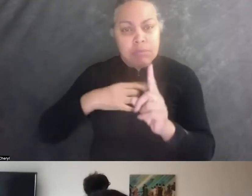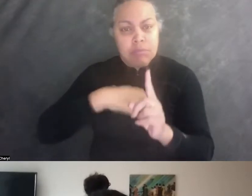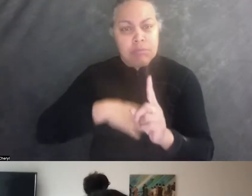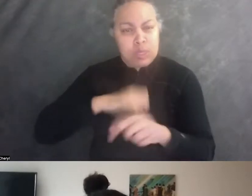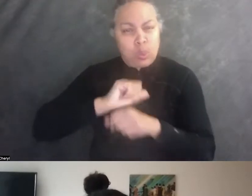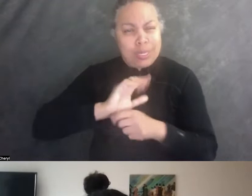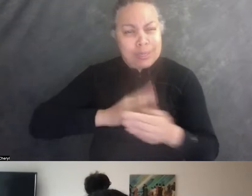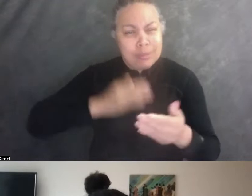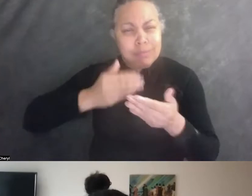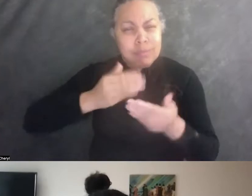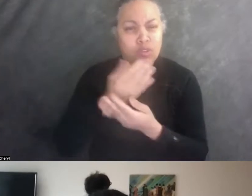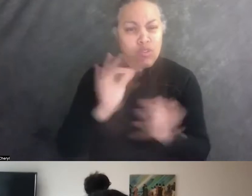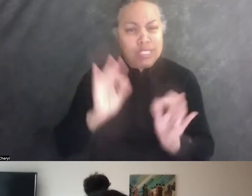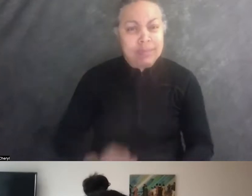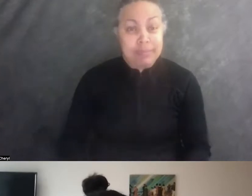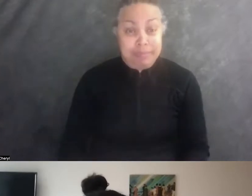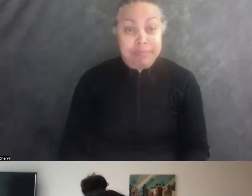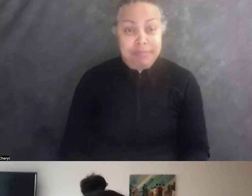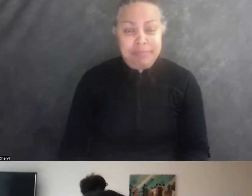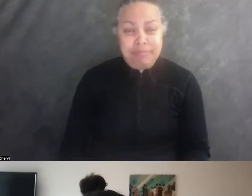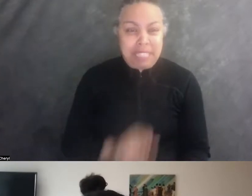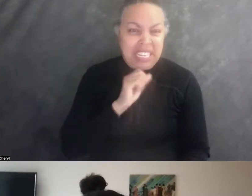love that. Simone?